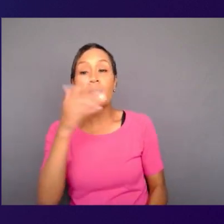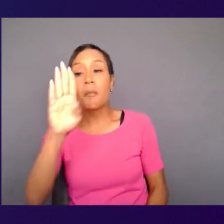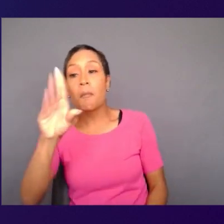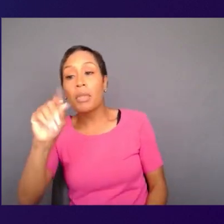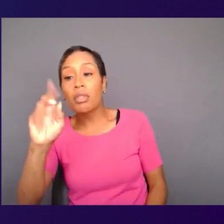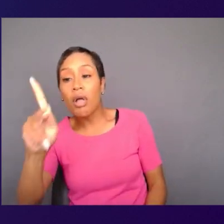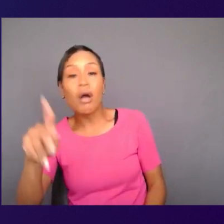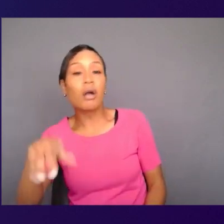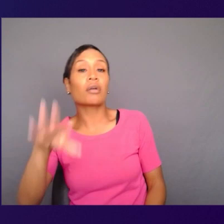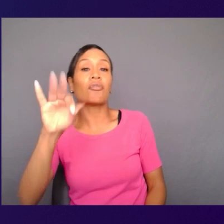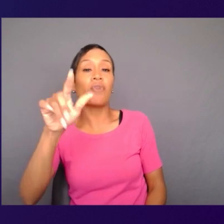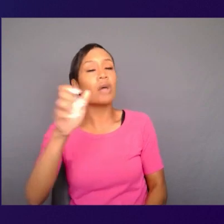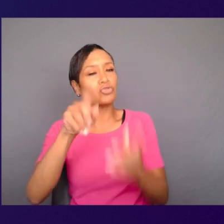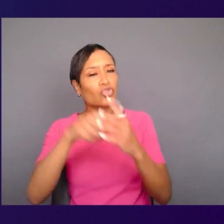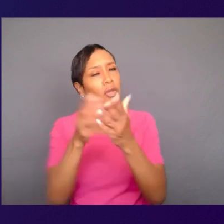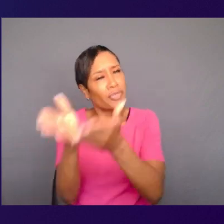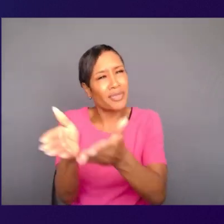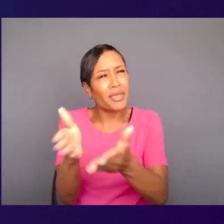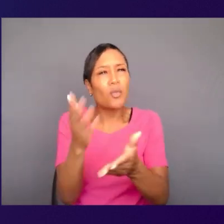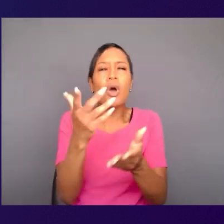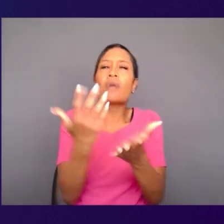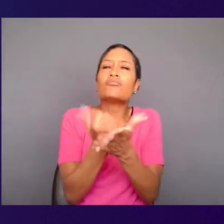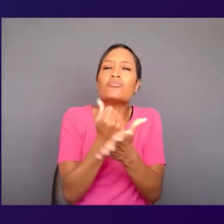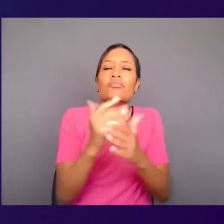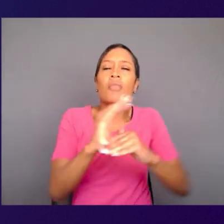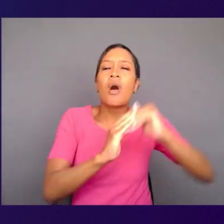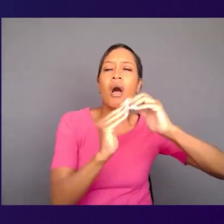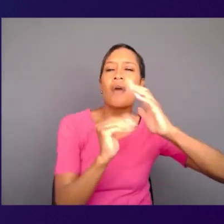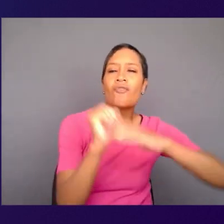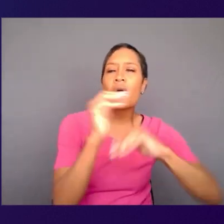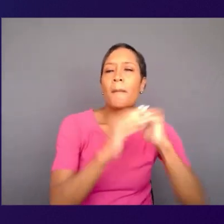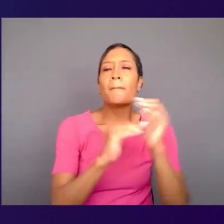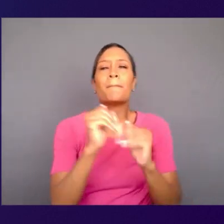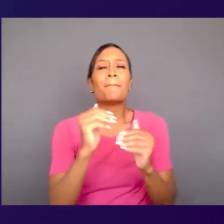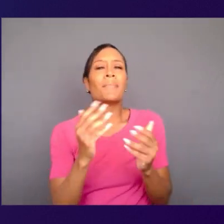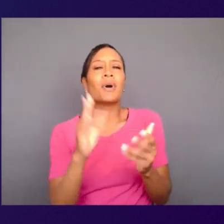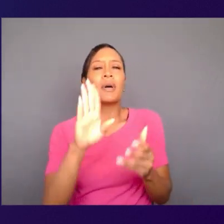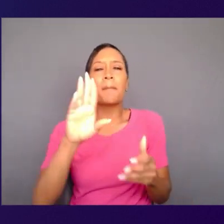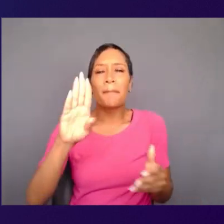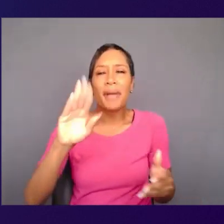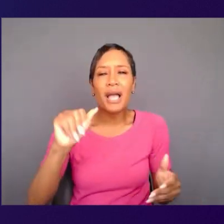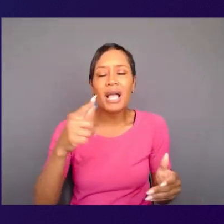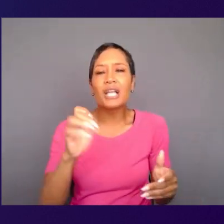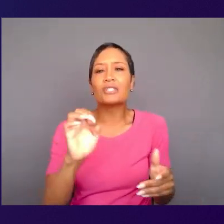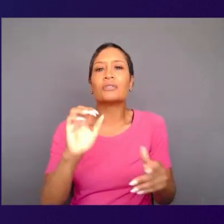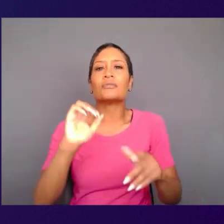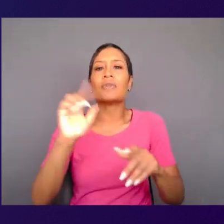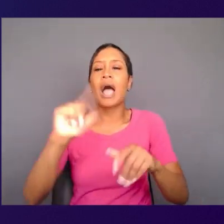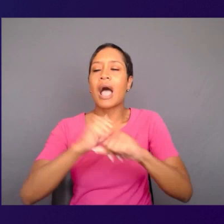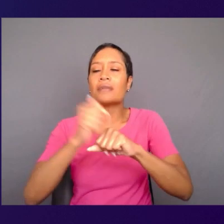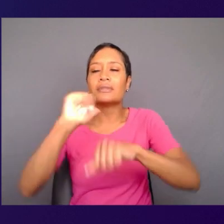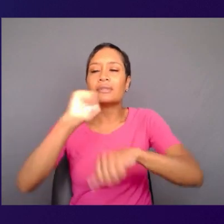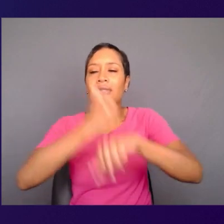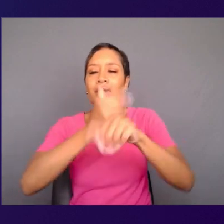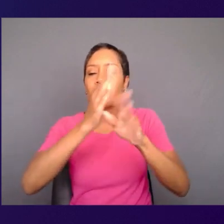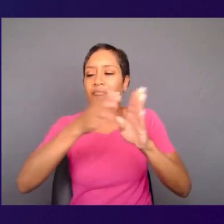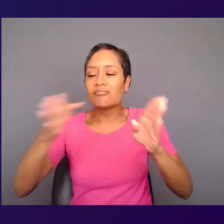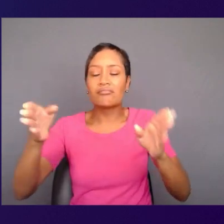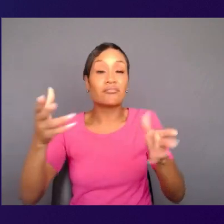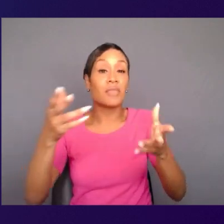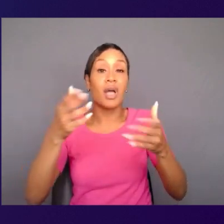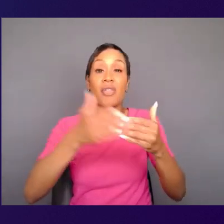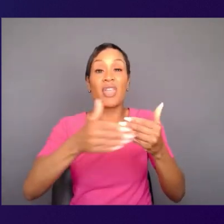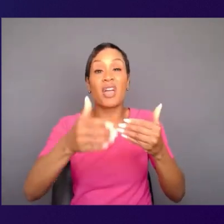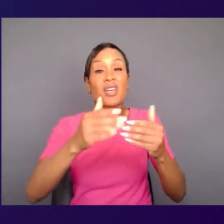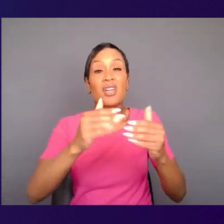person, start there, because it gives you a chance to get comfortable with the badges and the way they're laid out. And then from there, advance on